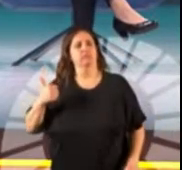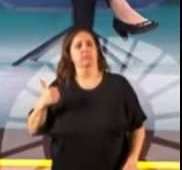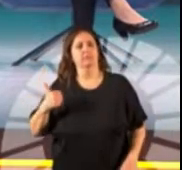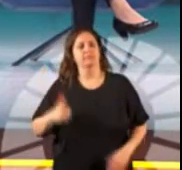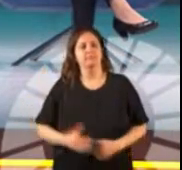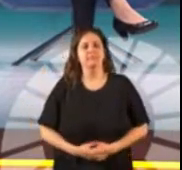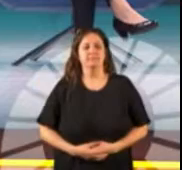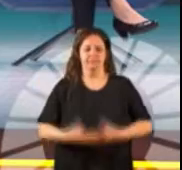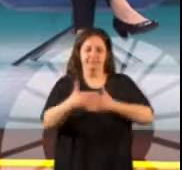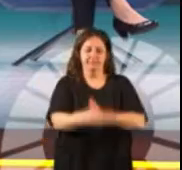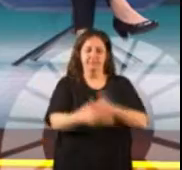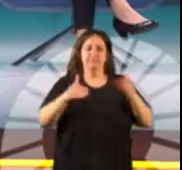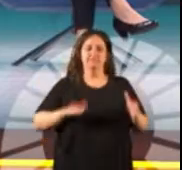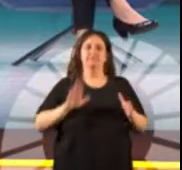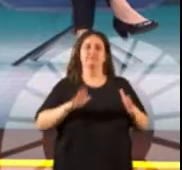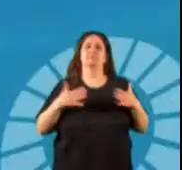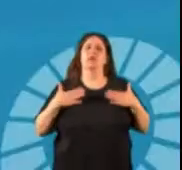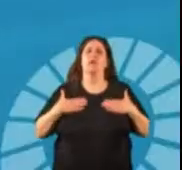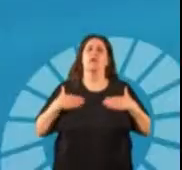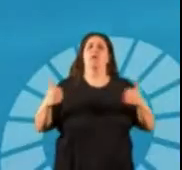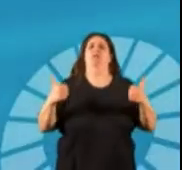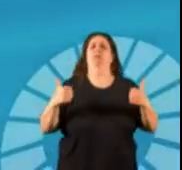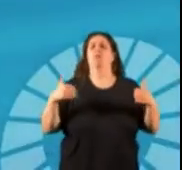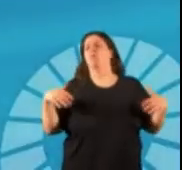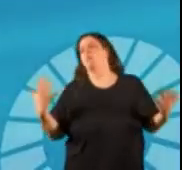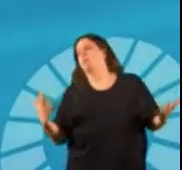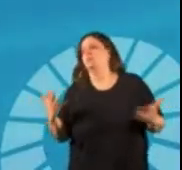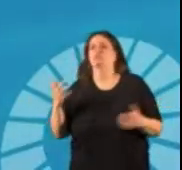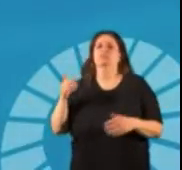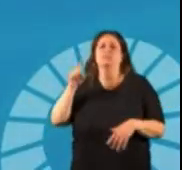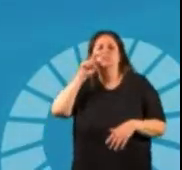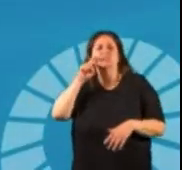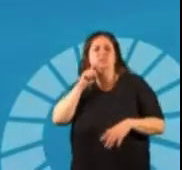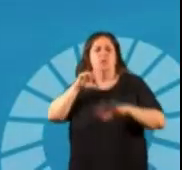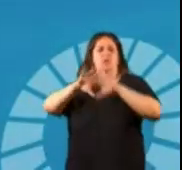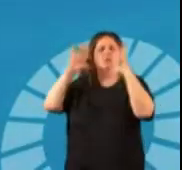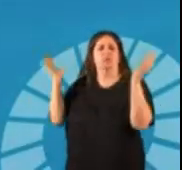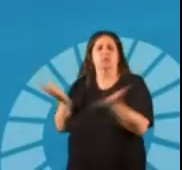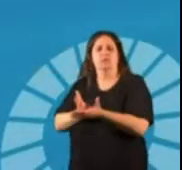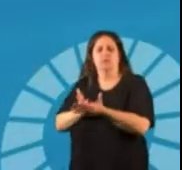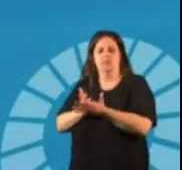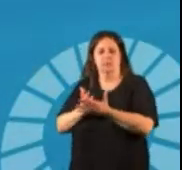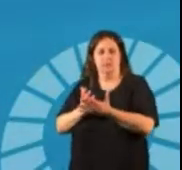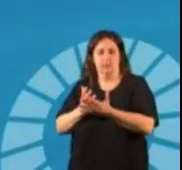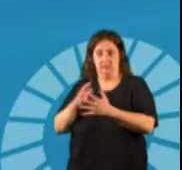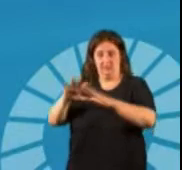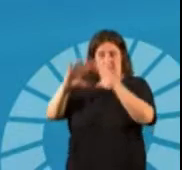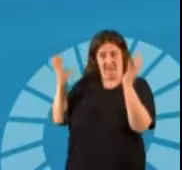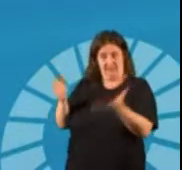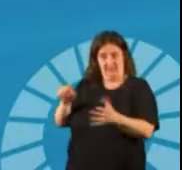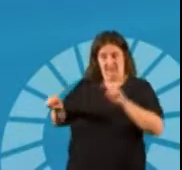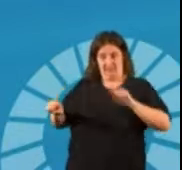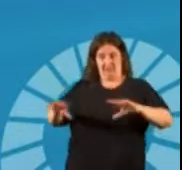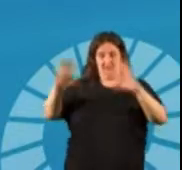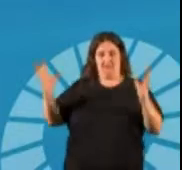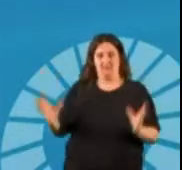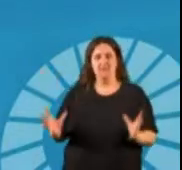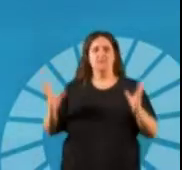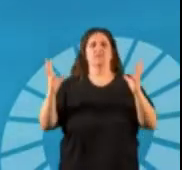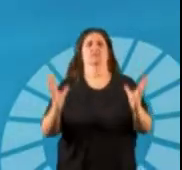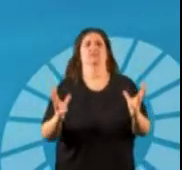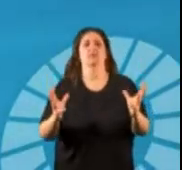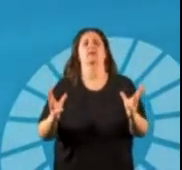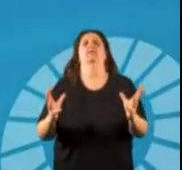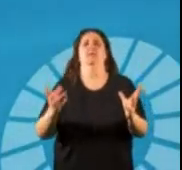has significantly scaled up its commitments in this area through legislative and policy change and